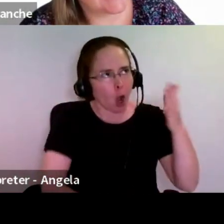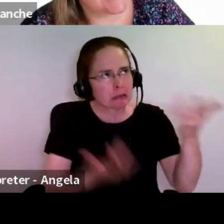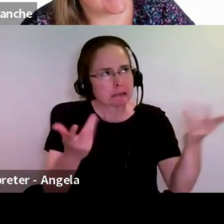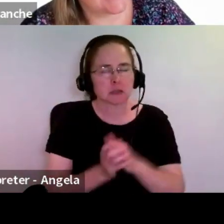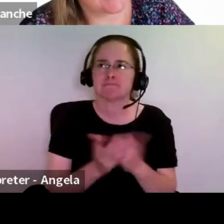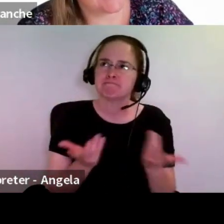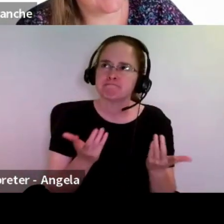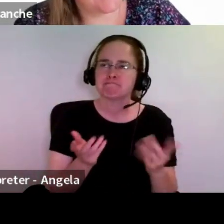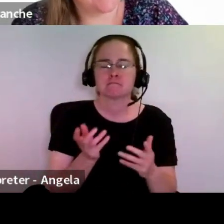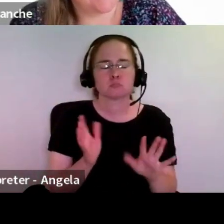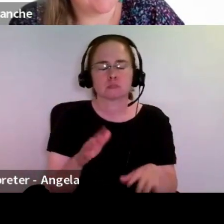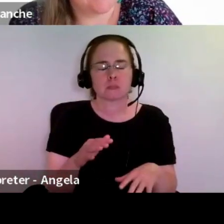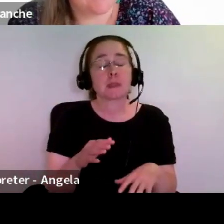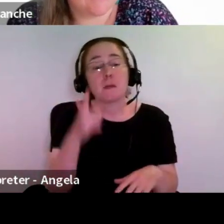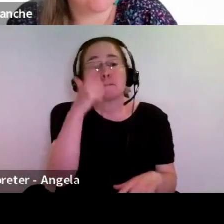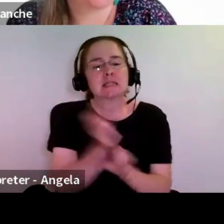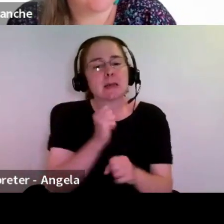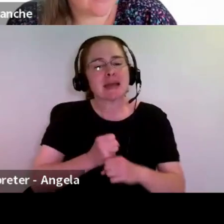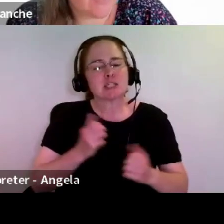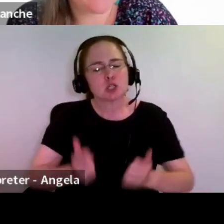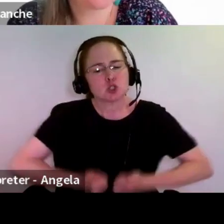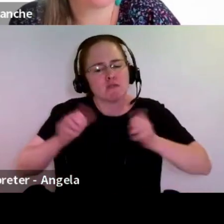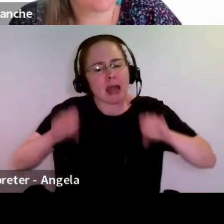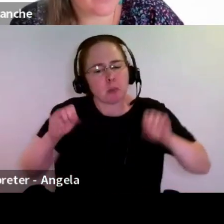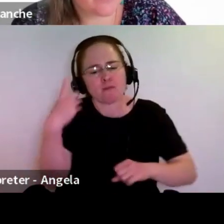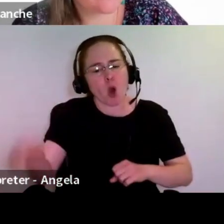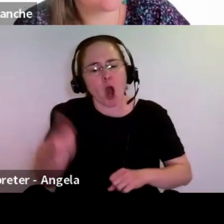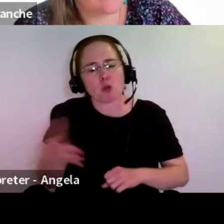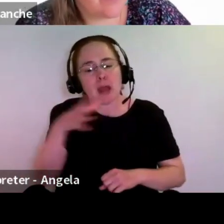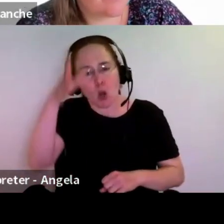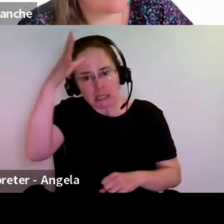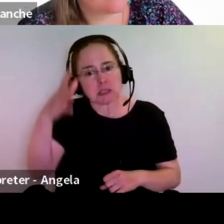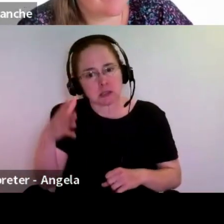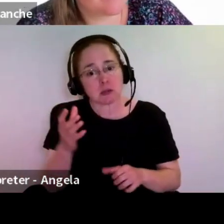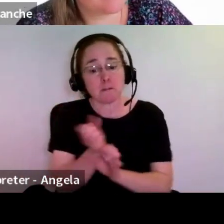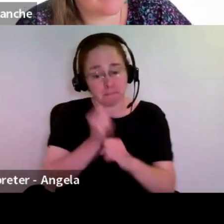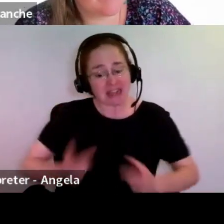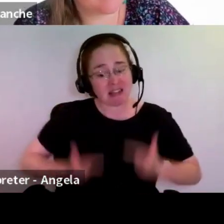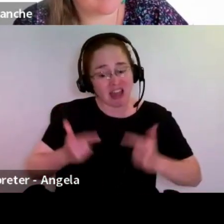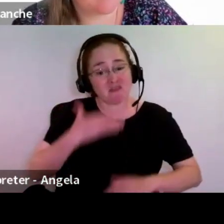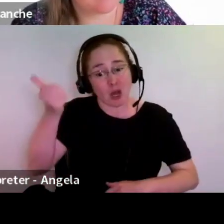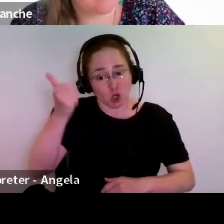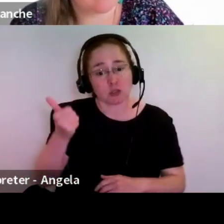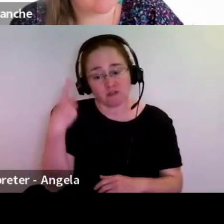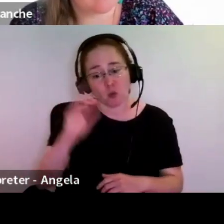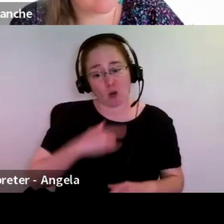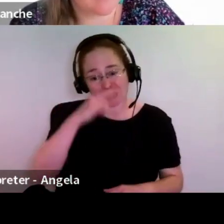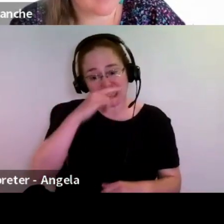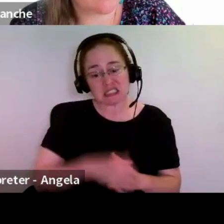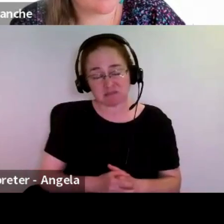I would say it makes it survivable for other parents, which makes life better for our